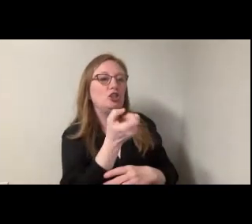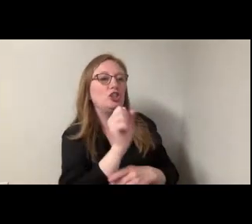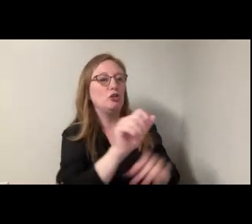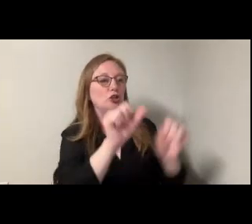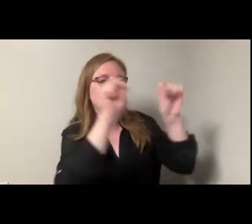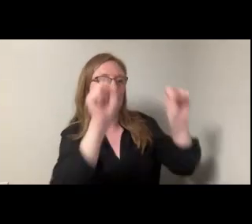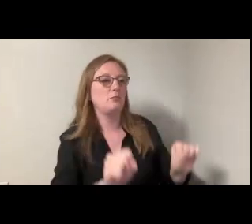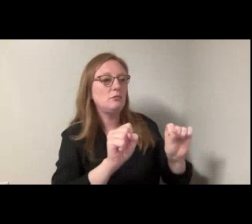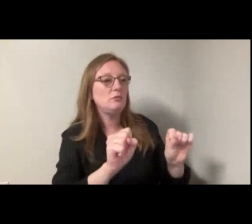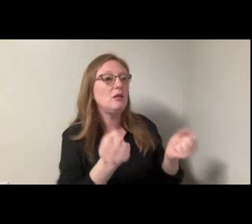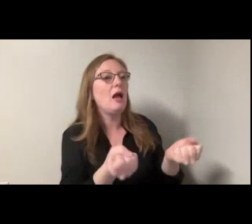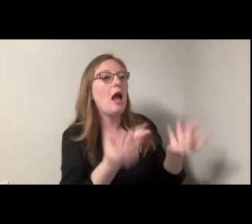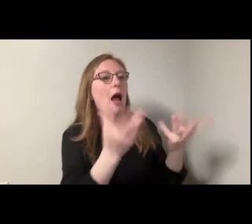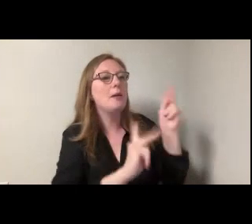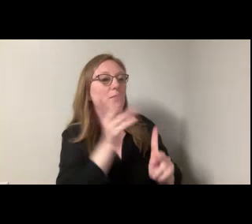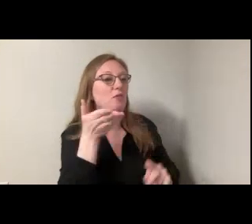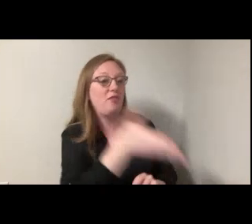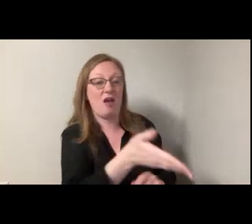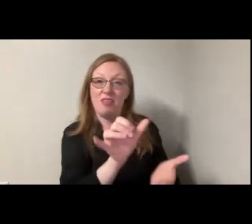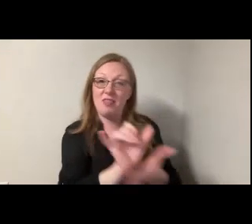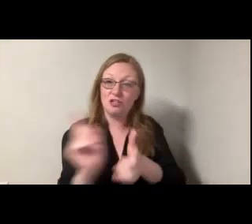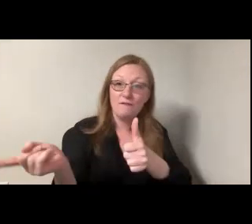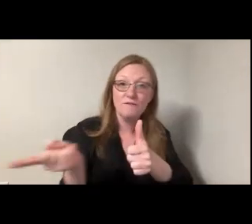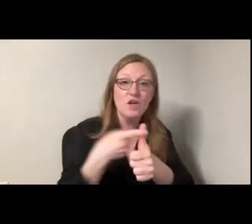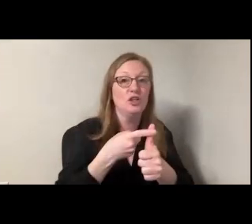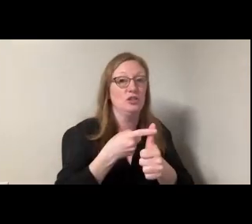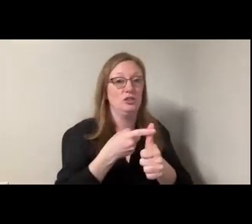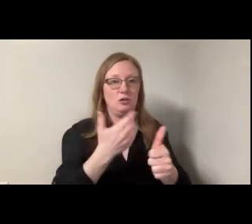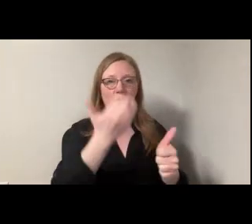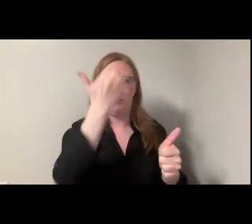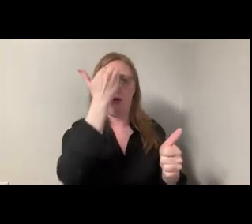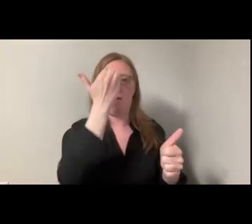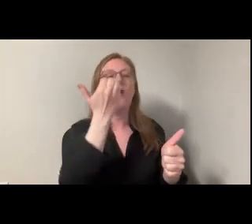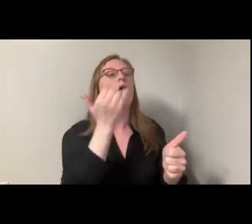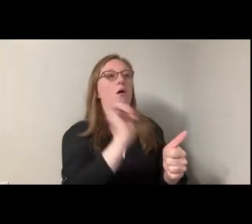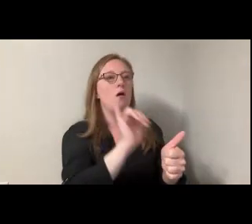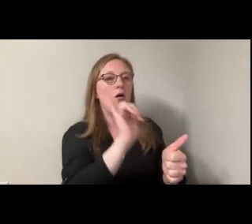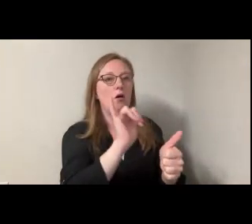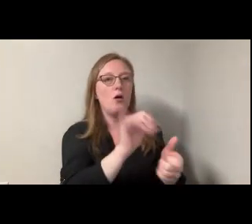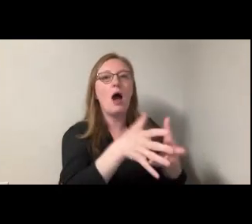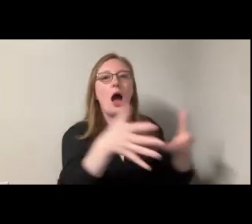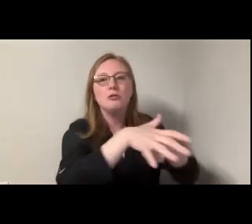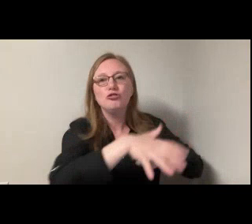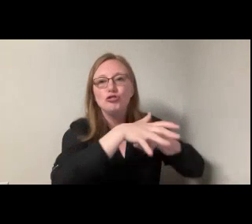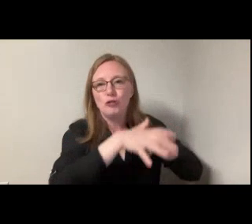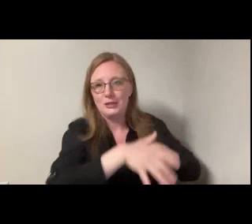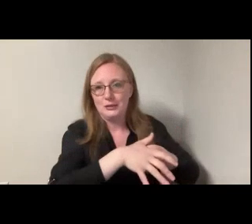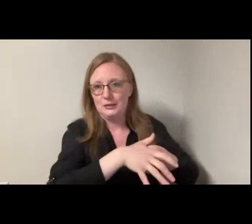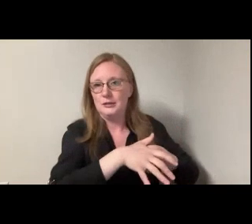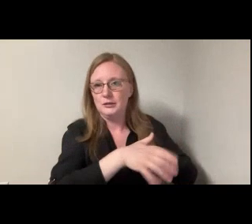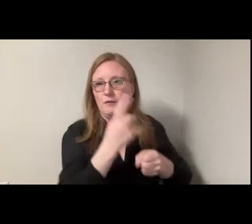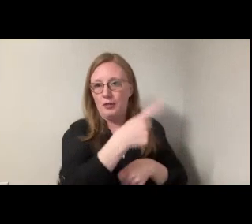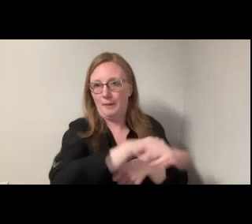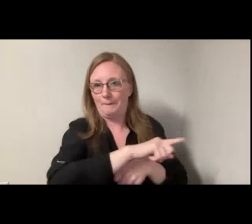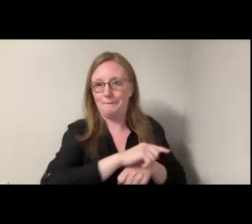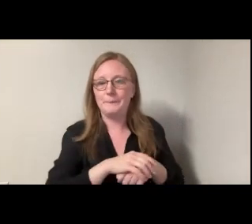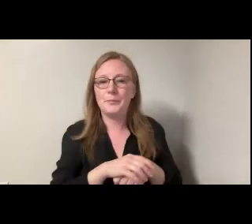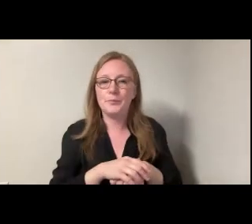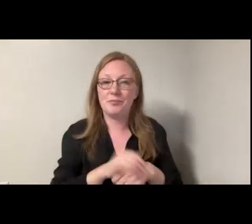shelter population is your first and best indicator of what is the level of distress going on at the county. And